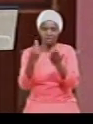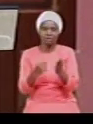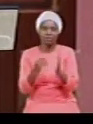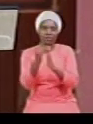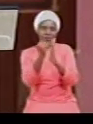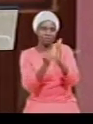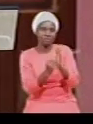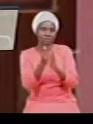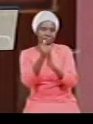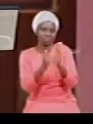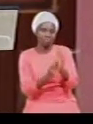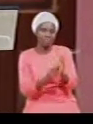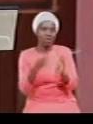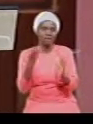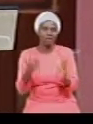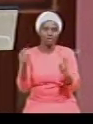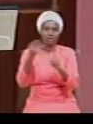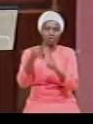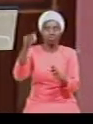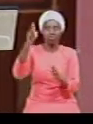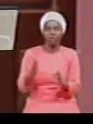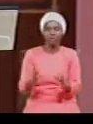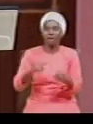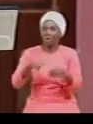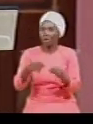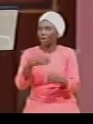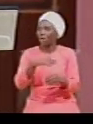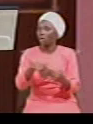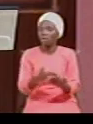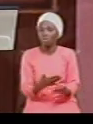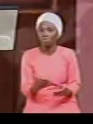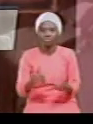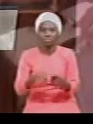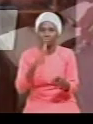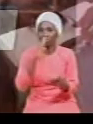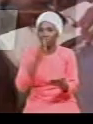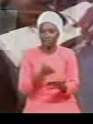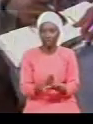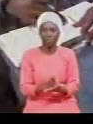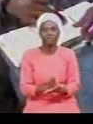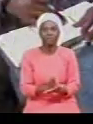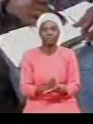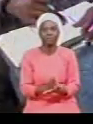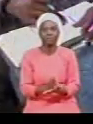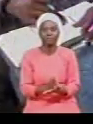of the word of God concerning all things to be right.